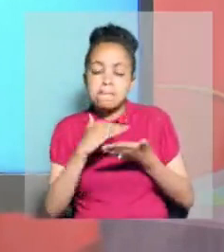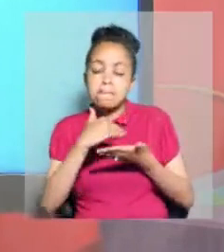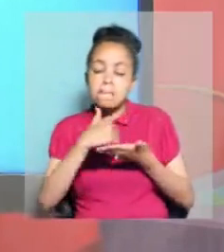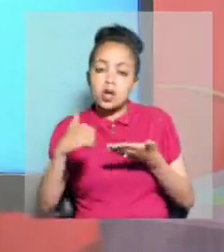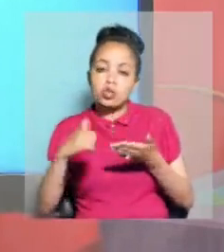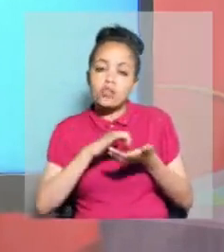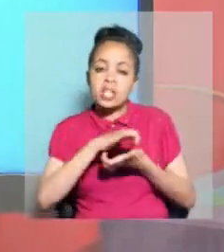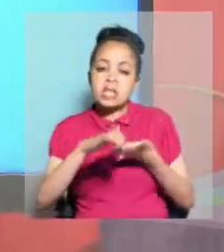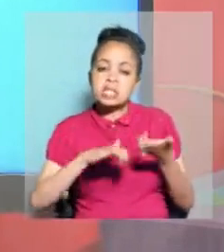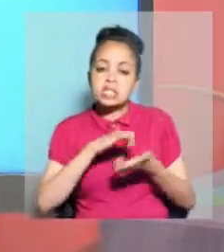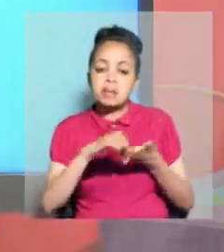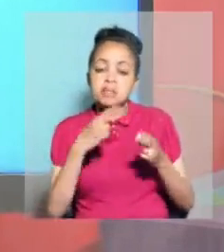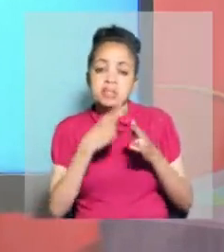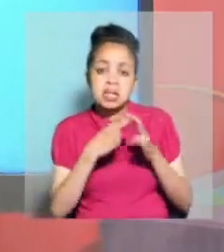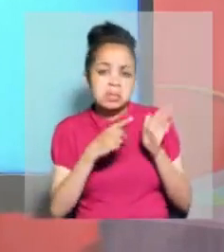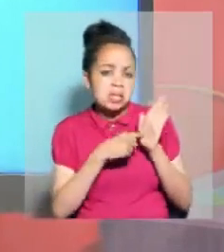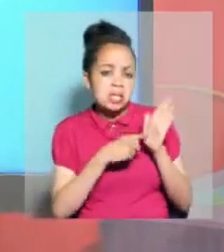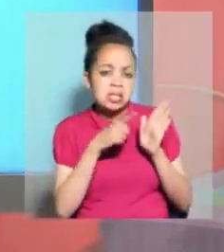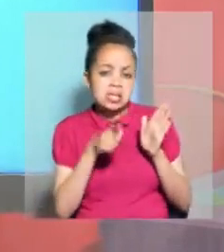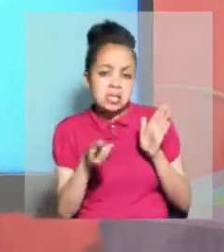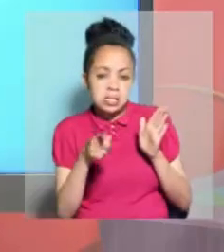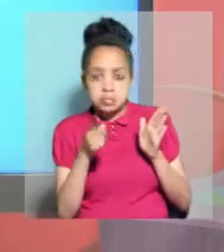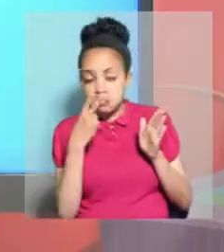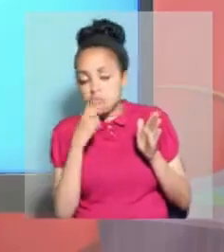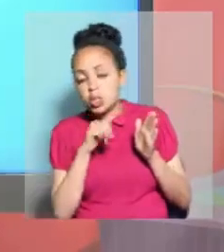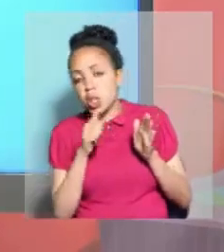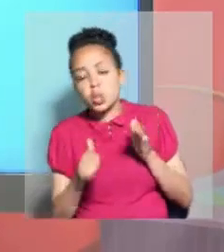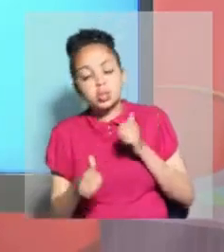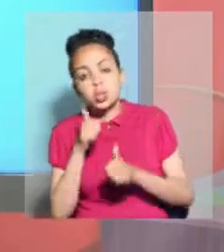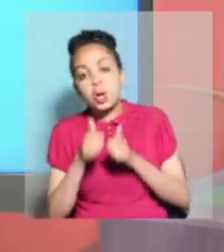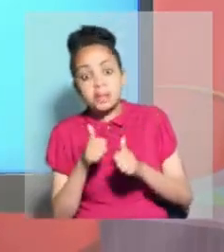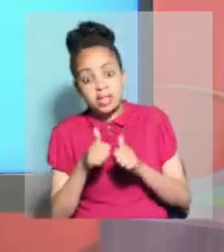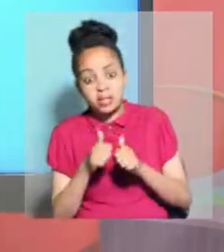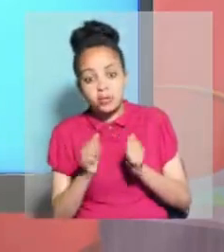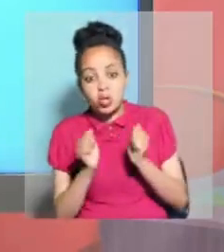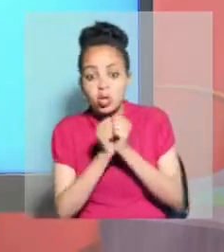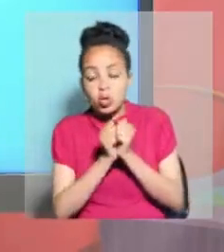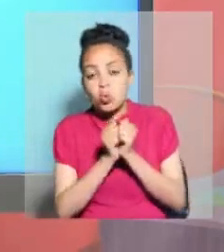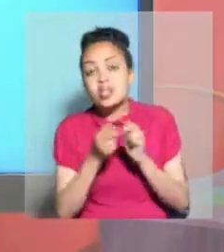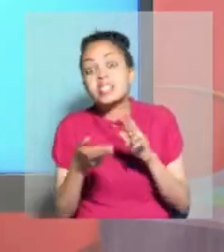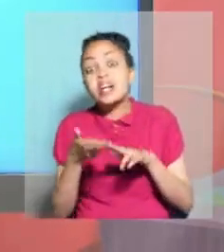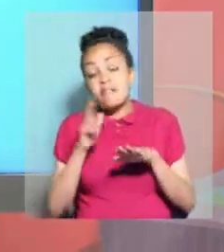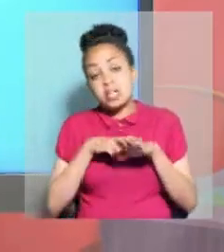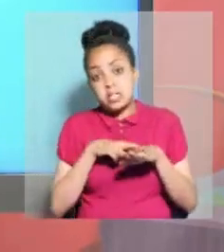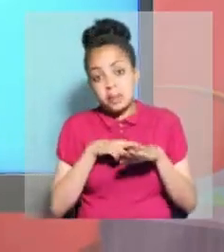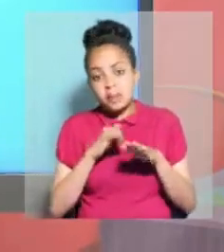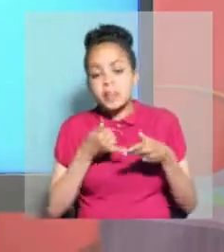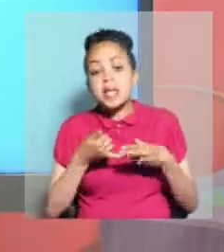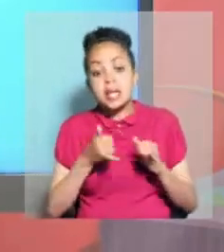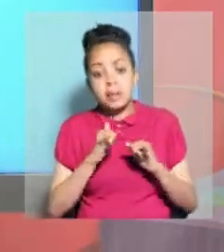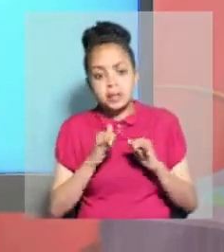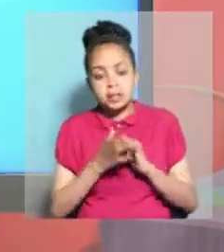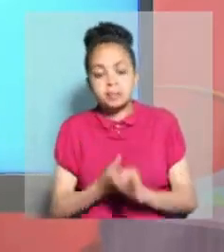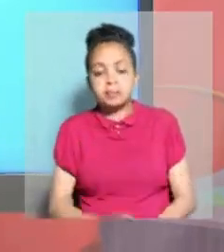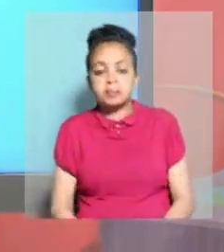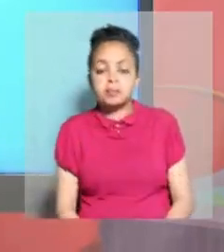enzyme. Its name indicates there is a competitive, there is non-competitive with this reversible inhibitor. Let